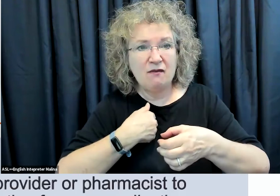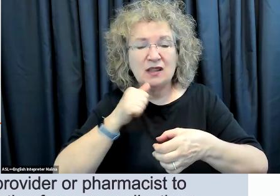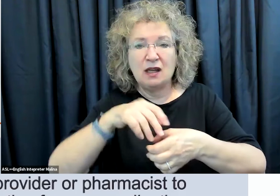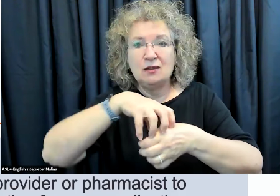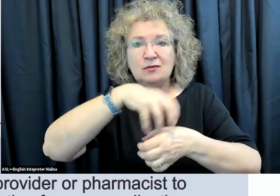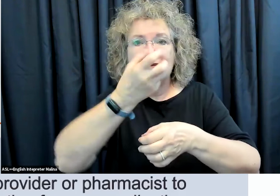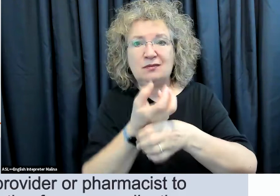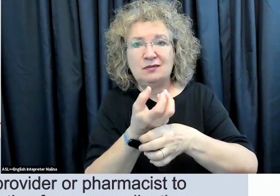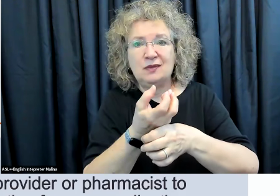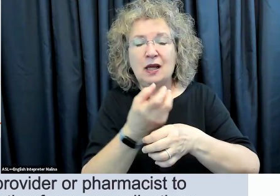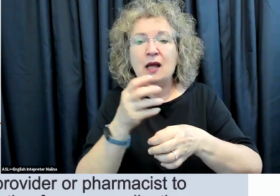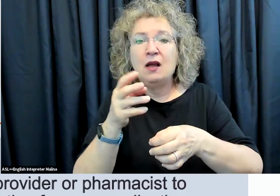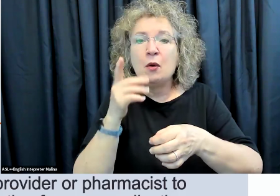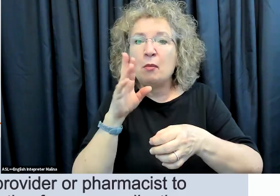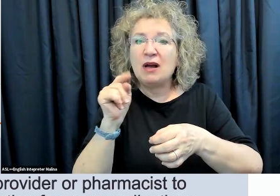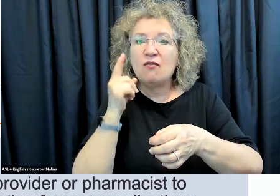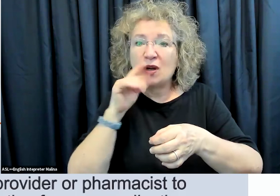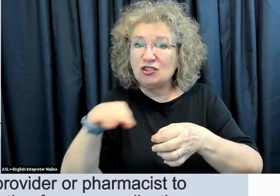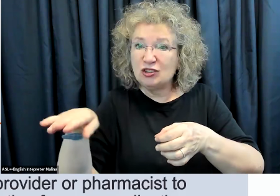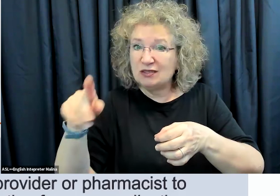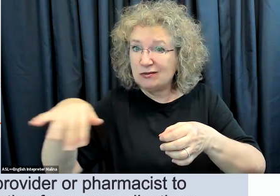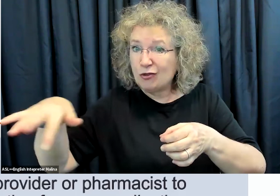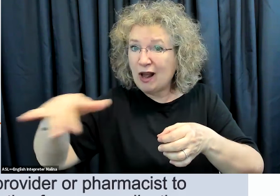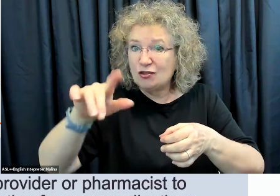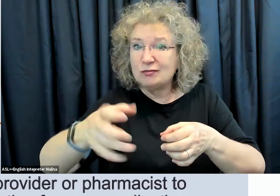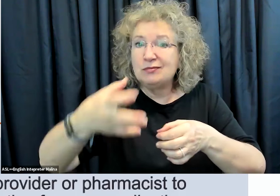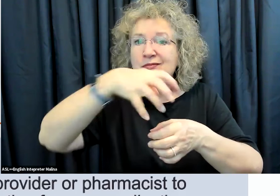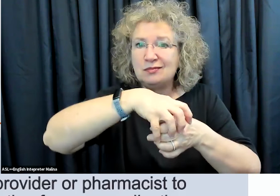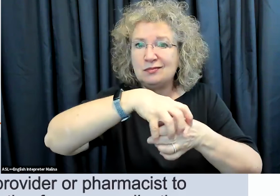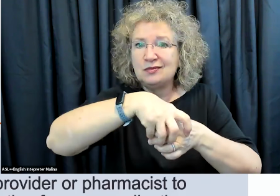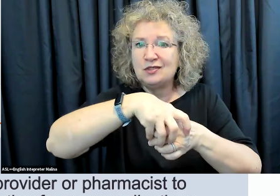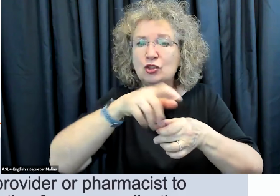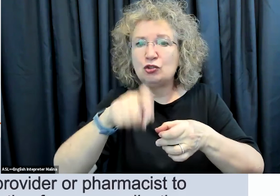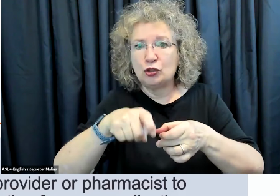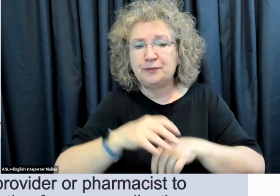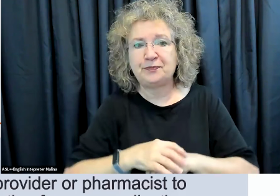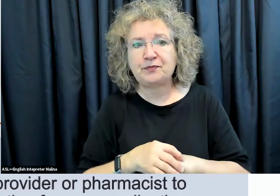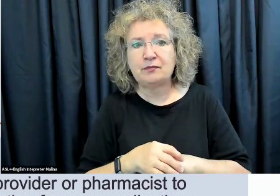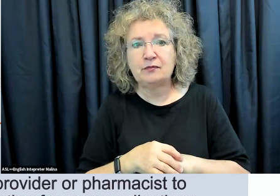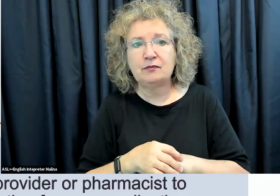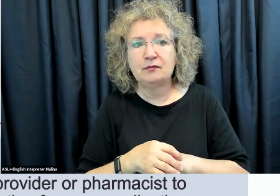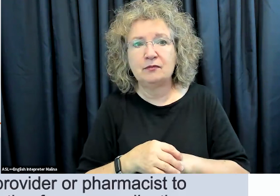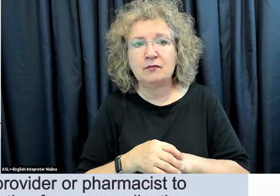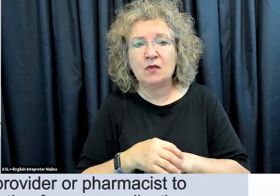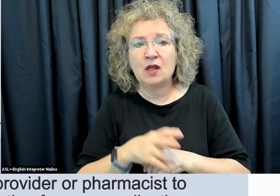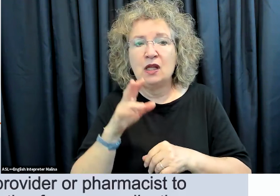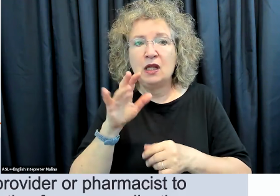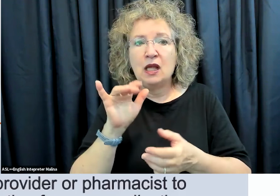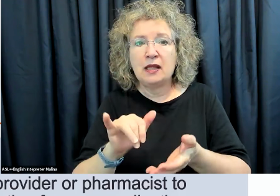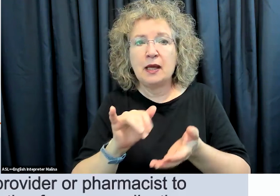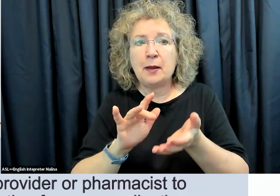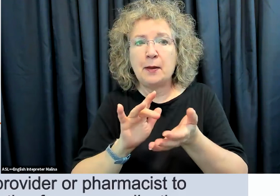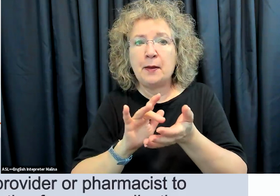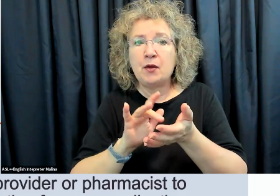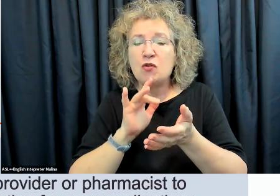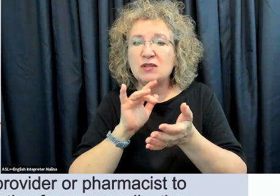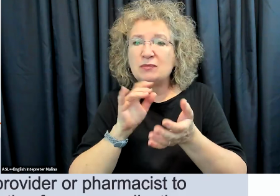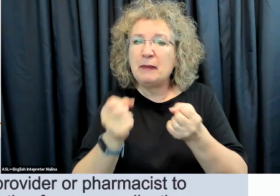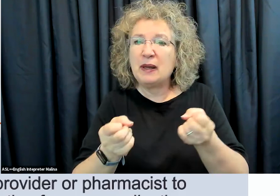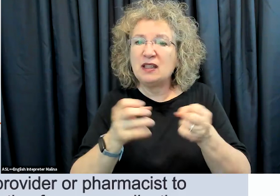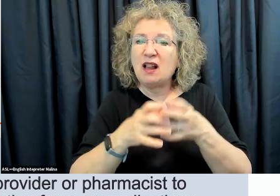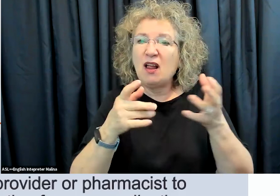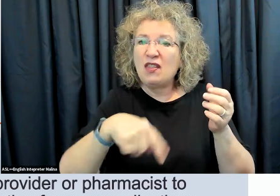the individual, and the medication should be discussed with your healthcare provider. This is also an opportunity to manage